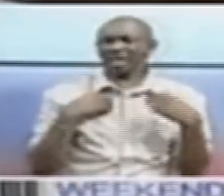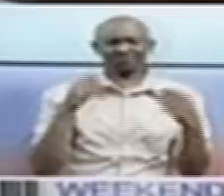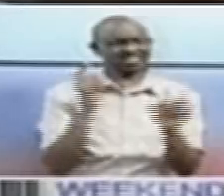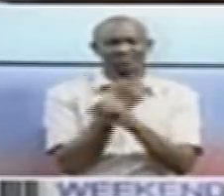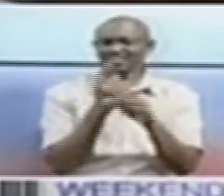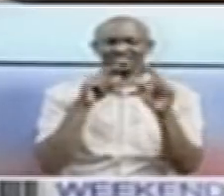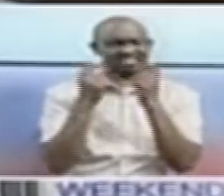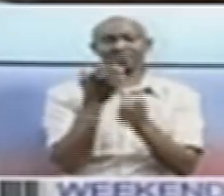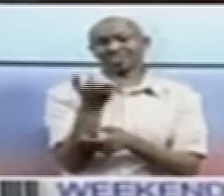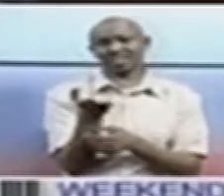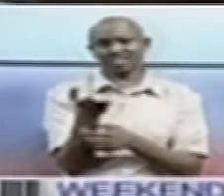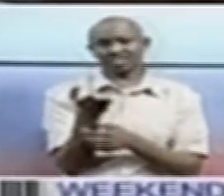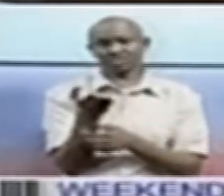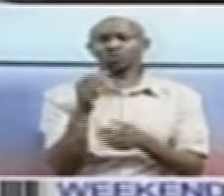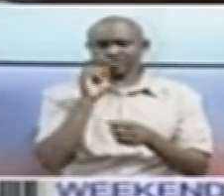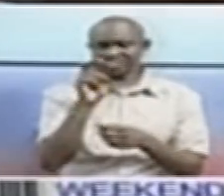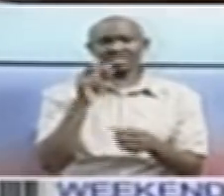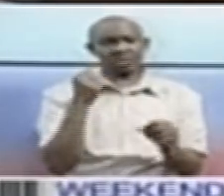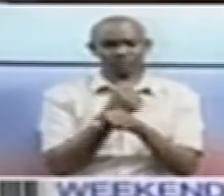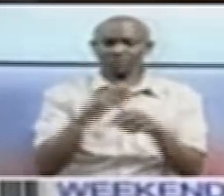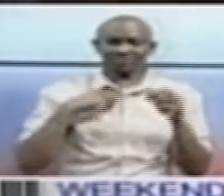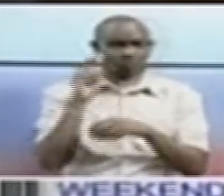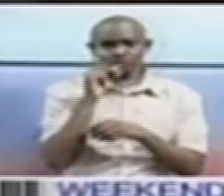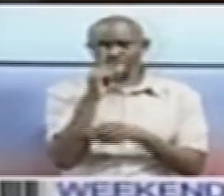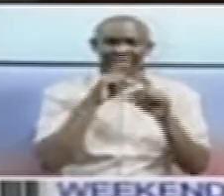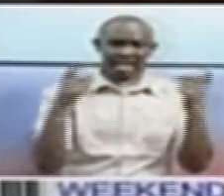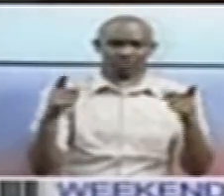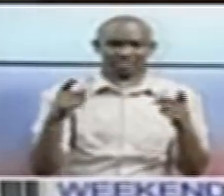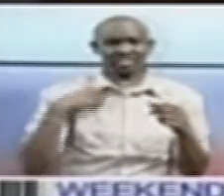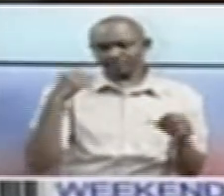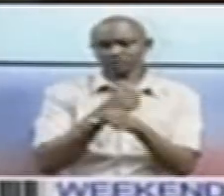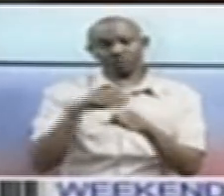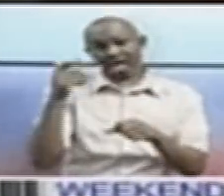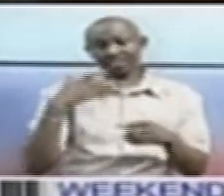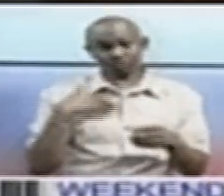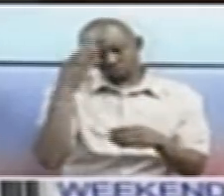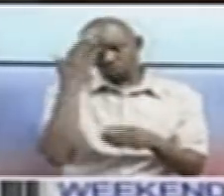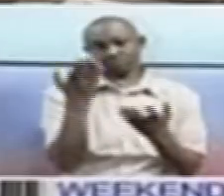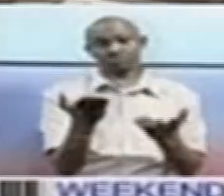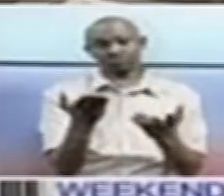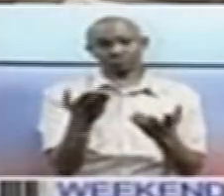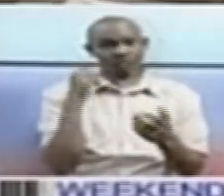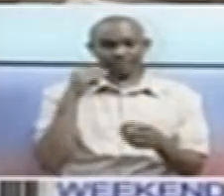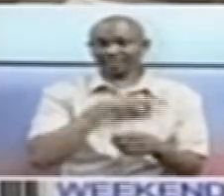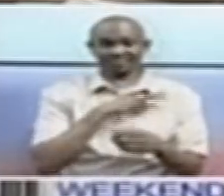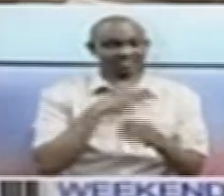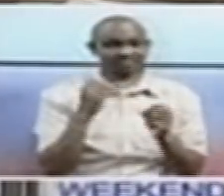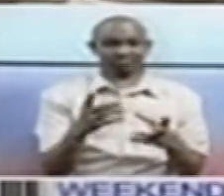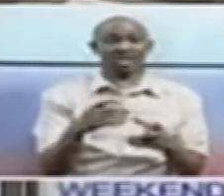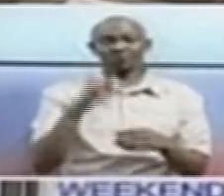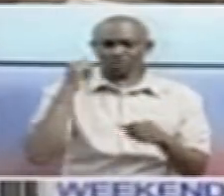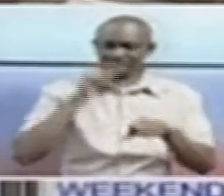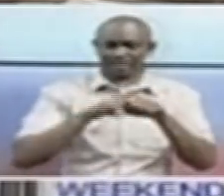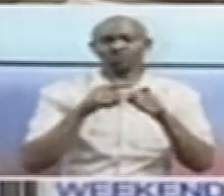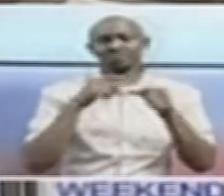hapa ni wengi. Kwa hivyo tunaona kwamba tukitumia lugha fulani kuna wengine hawatafaidika na mafunzo yetu. Independence, the